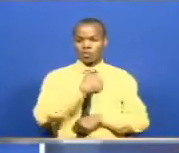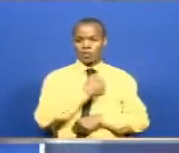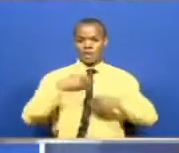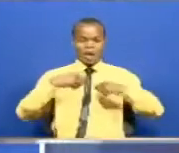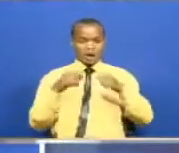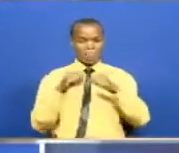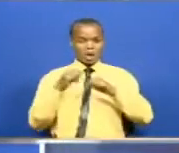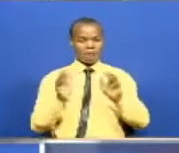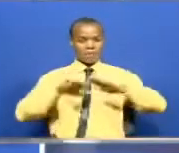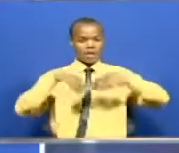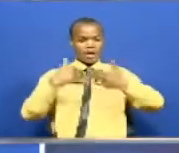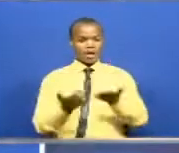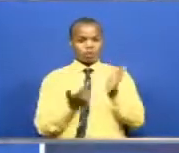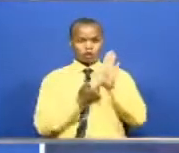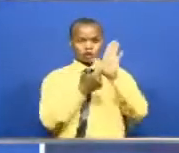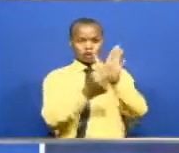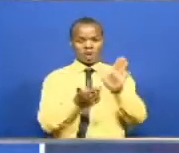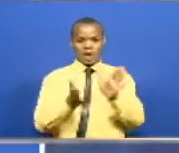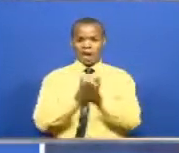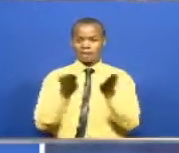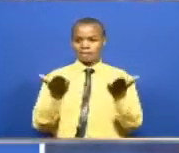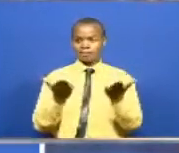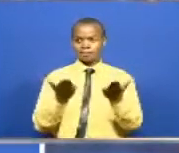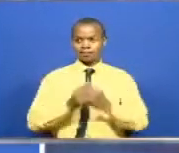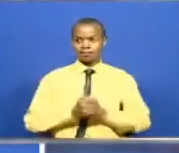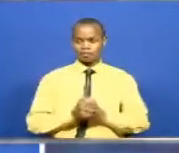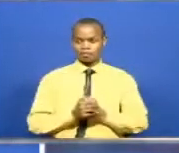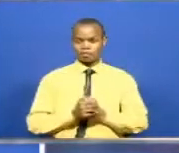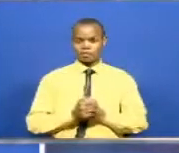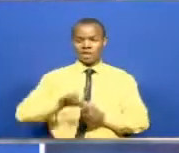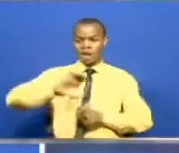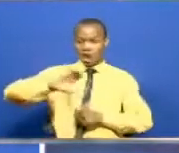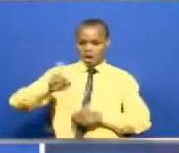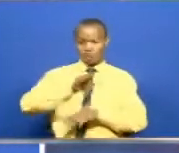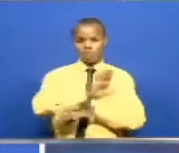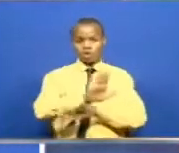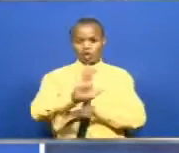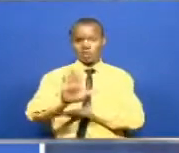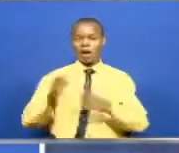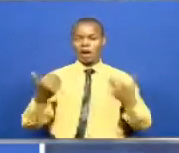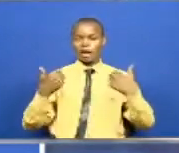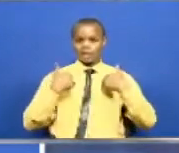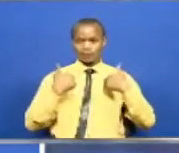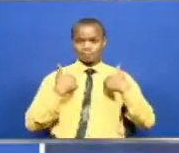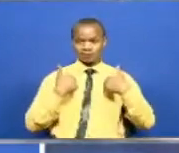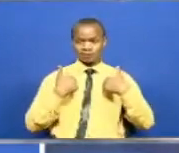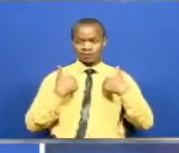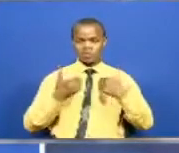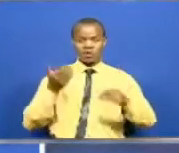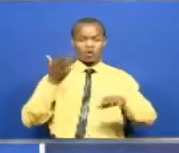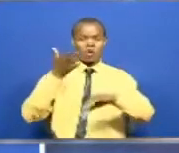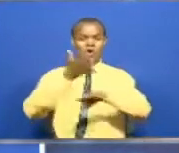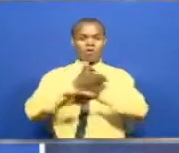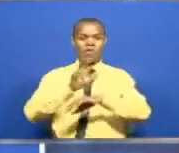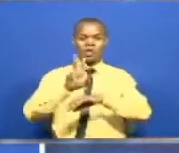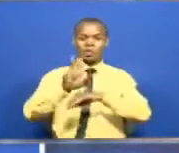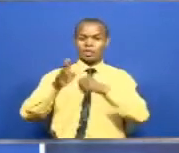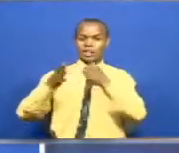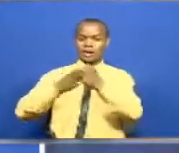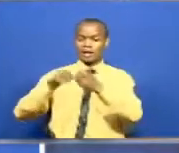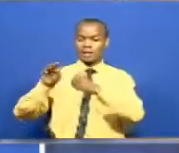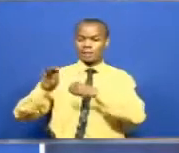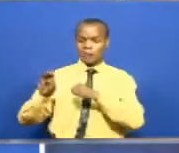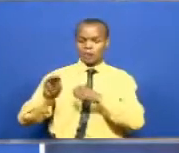gesture, and for your information, for your county, you have over 29 million shillings that will come